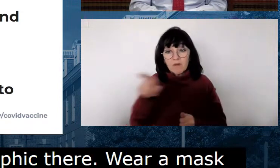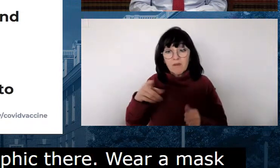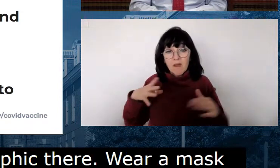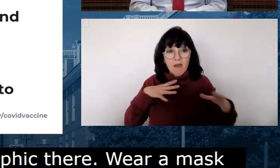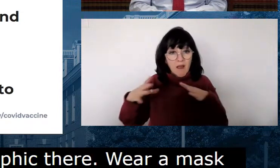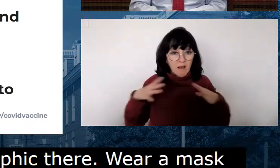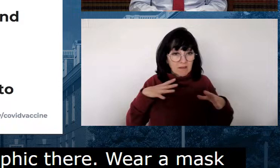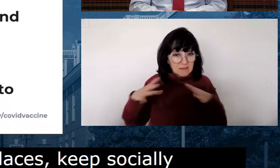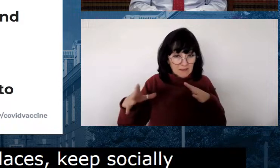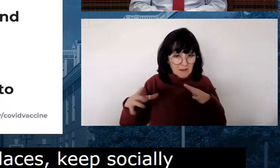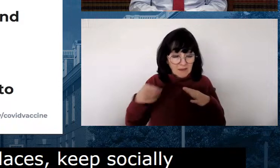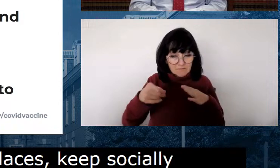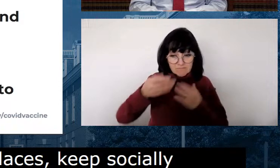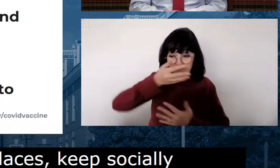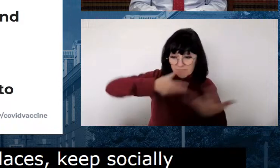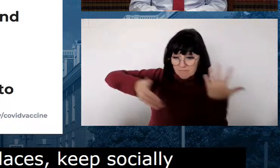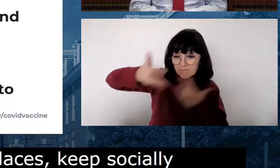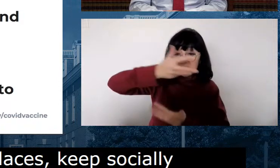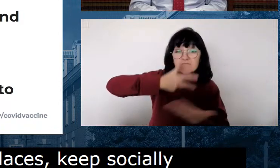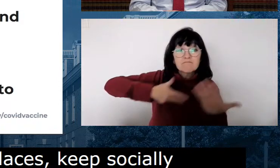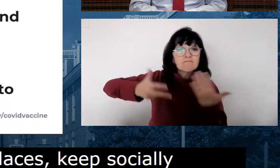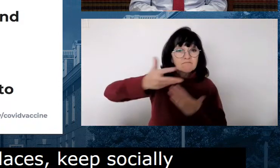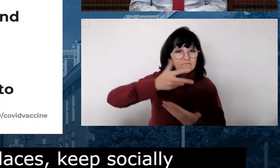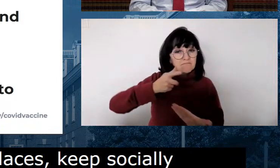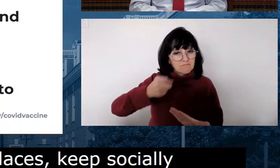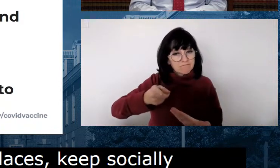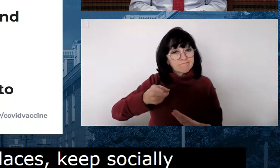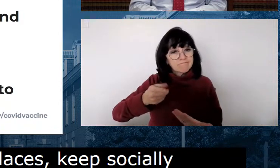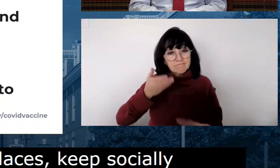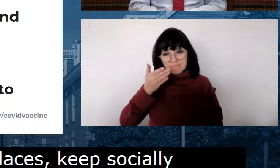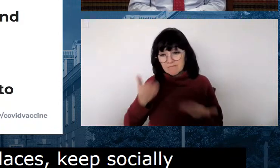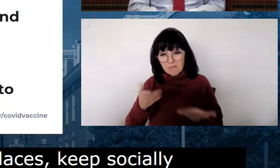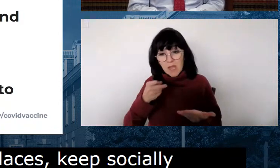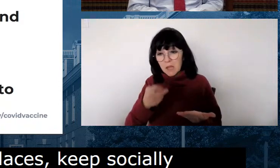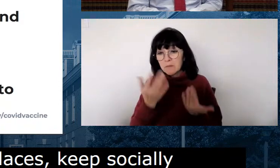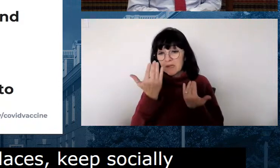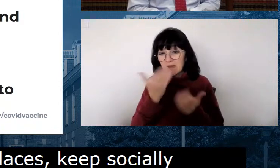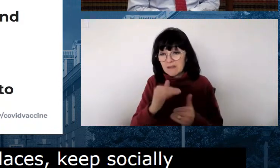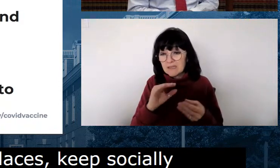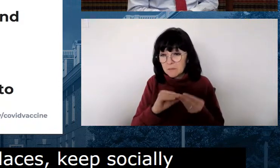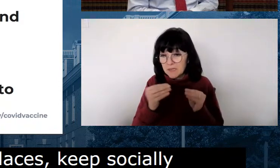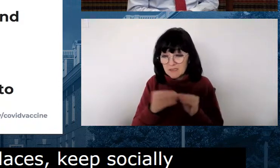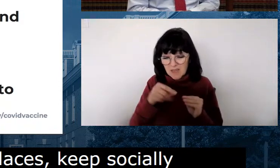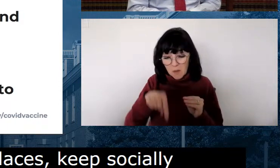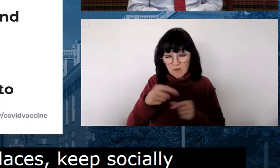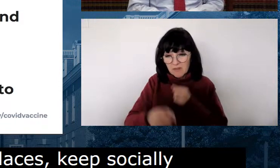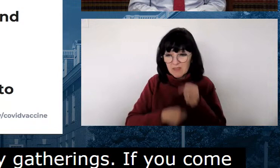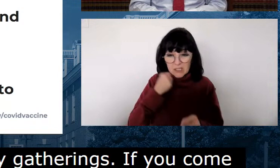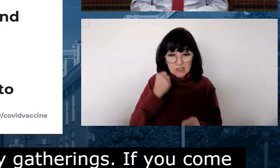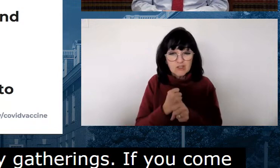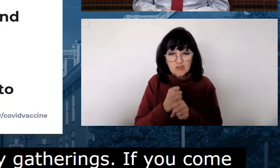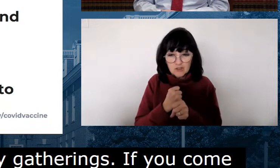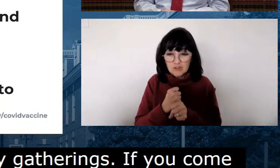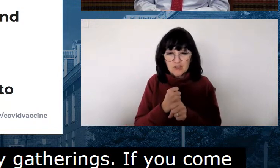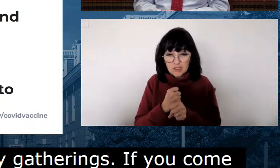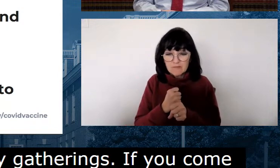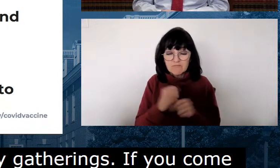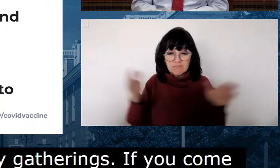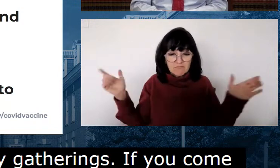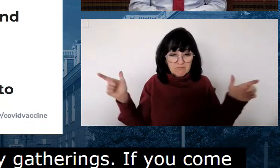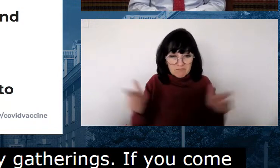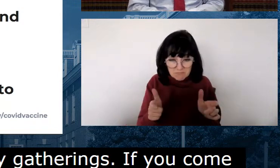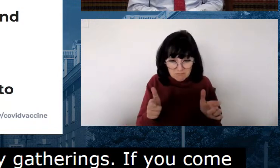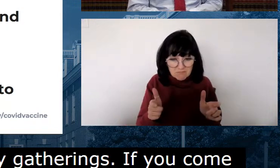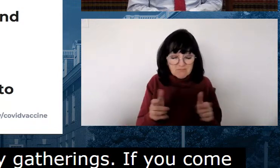bringing folks around to dinner, maybe think about having a smaller crowd this year, a smaller group, and be very